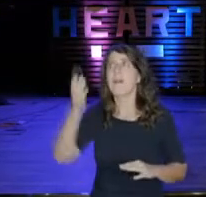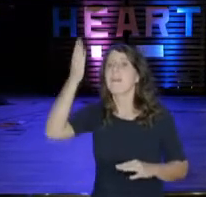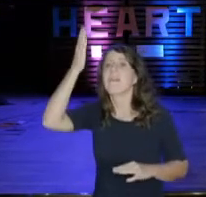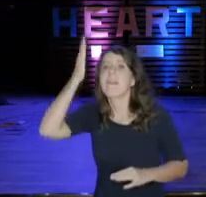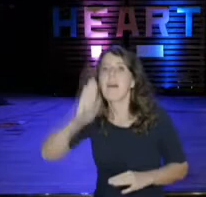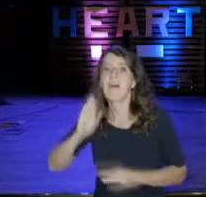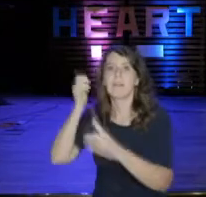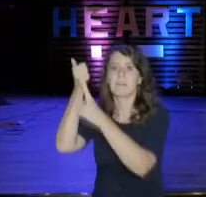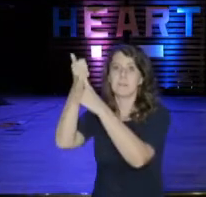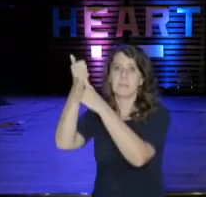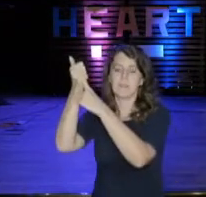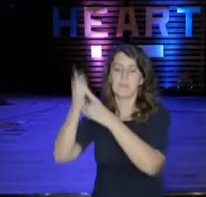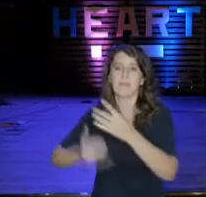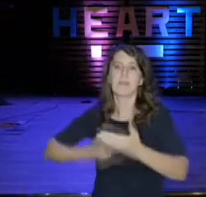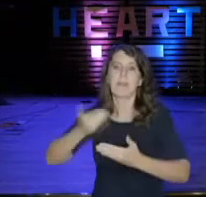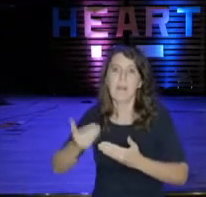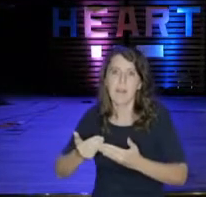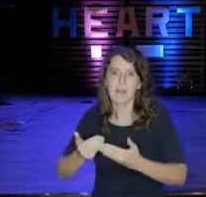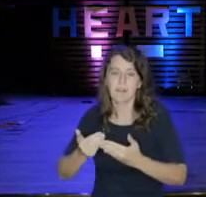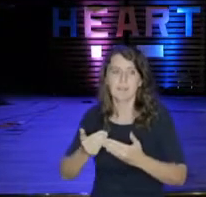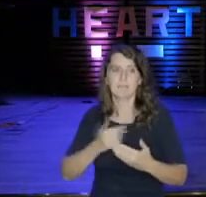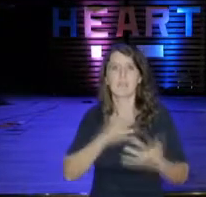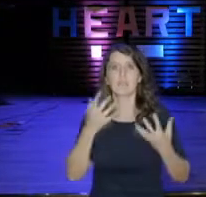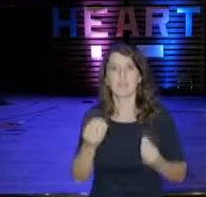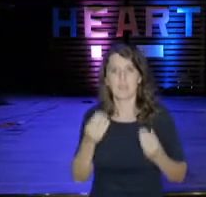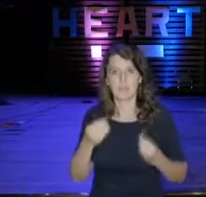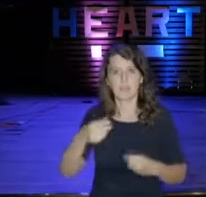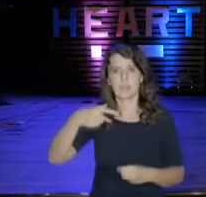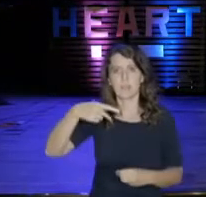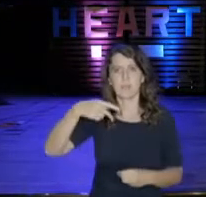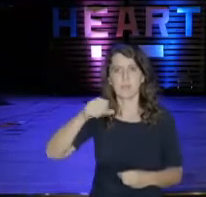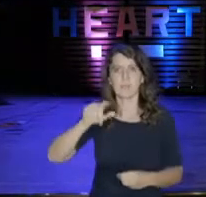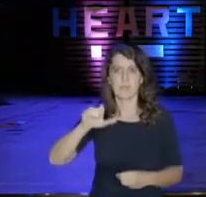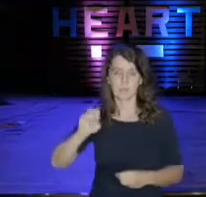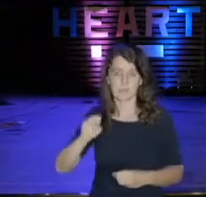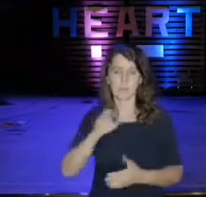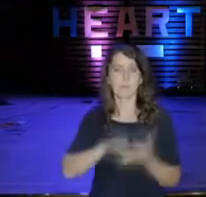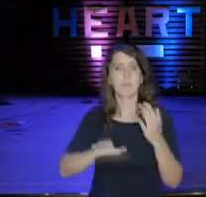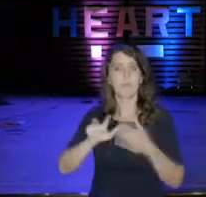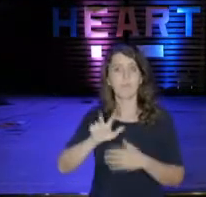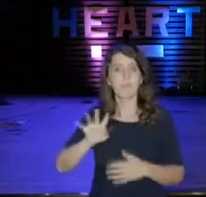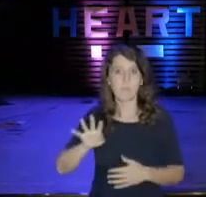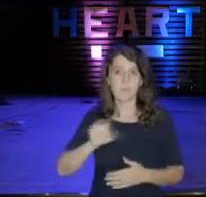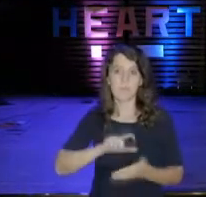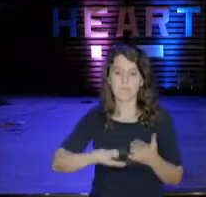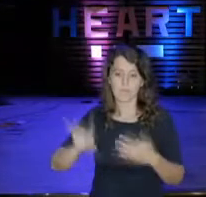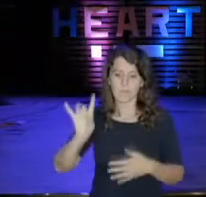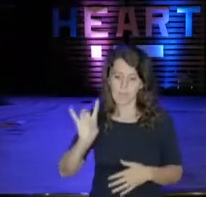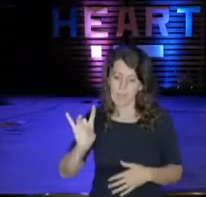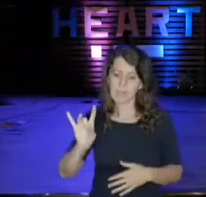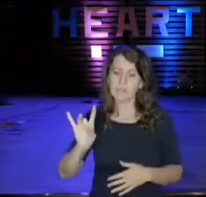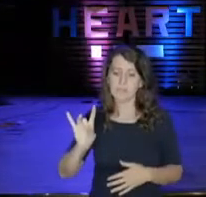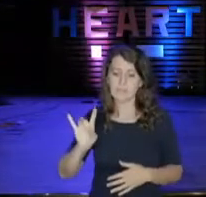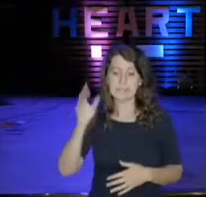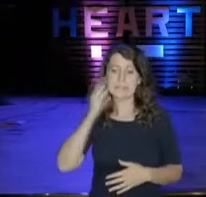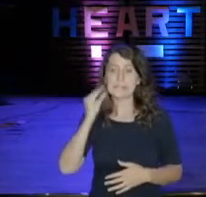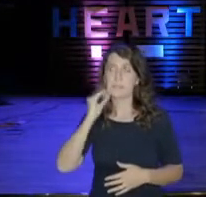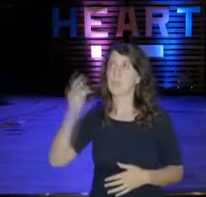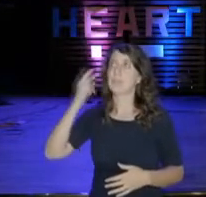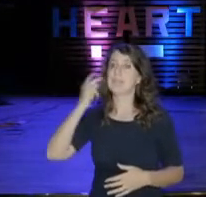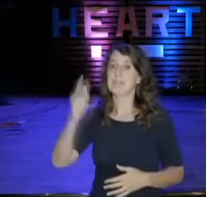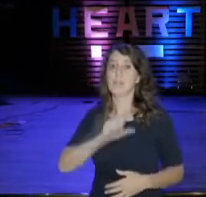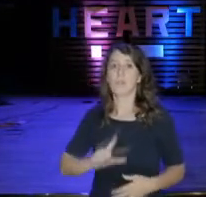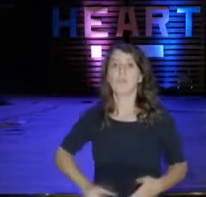and God is gentle. Psalms 34:8, taste and see that the Lord is good. Oh, the joys of those who take refuge in